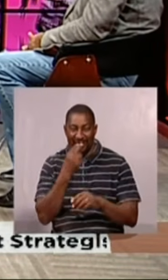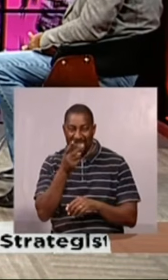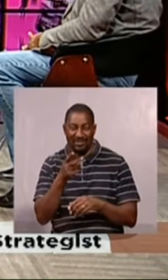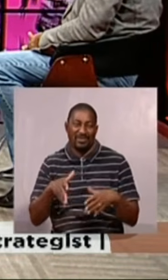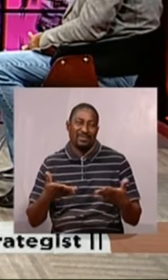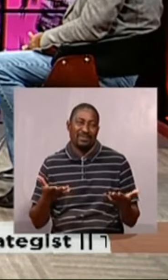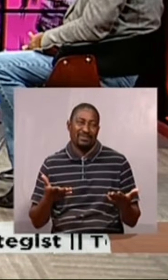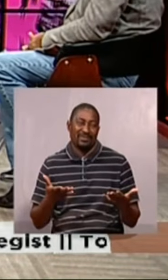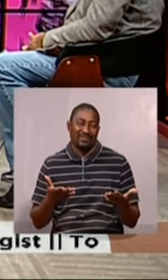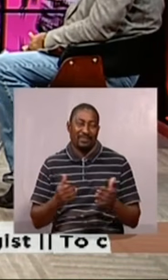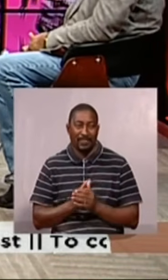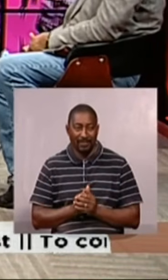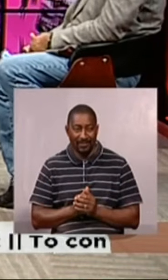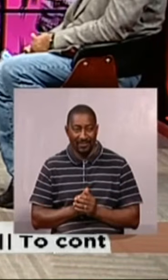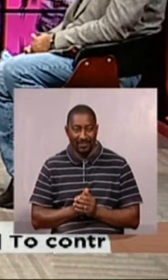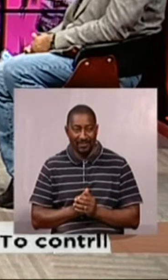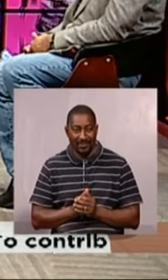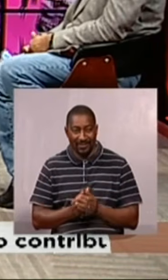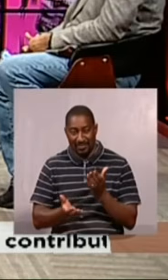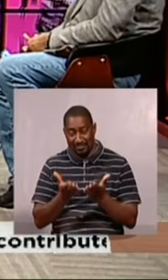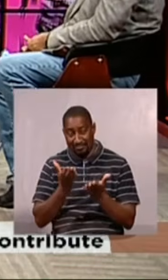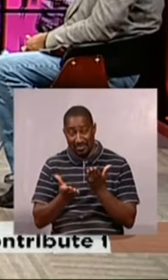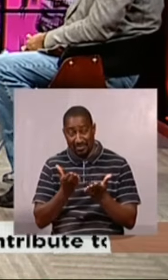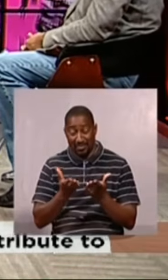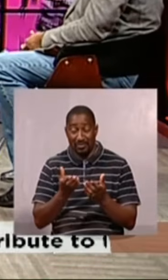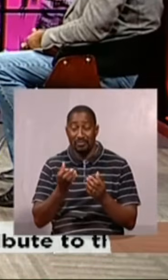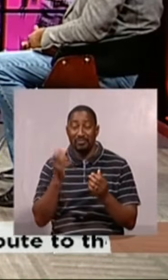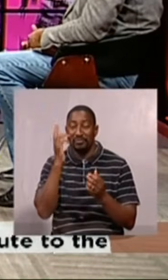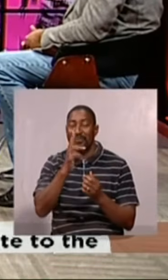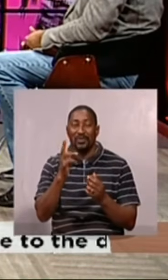social media impact this whole electoral process? And that's what we're